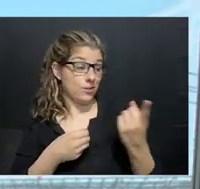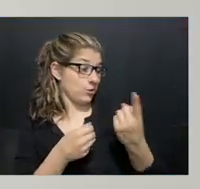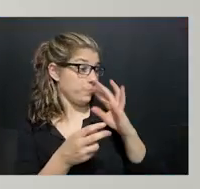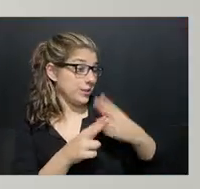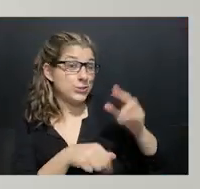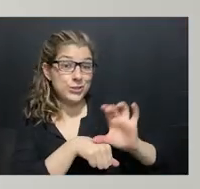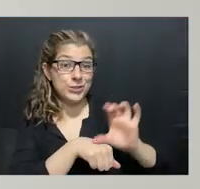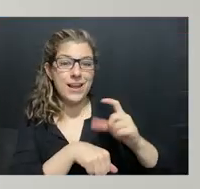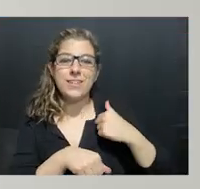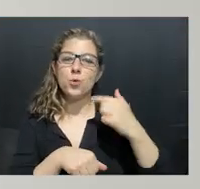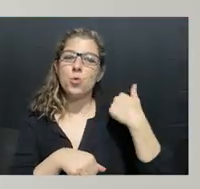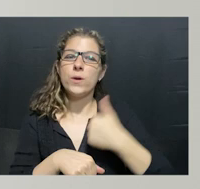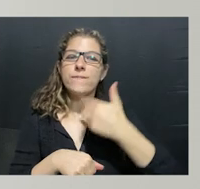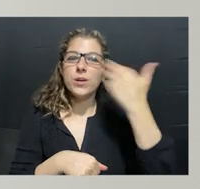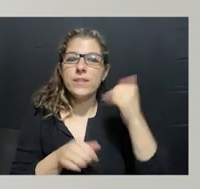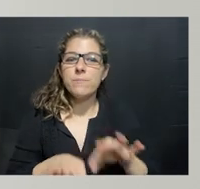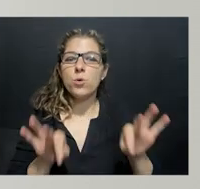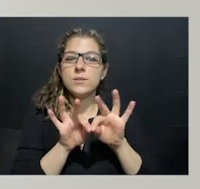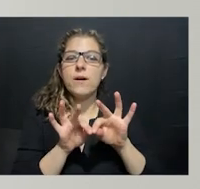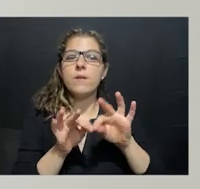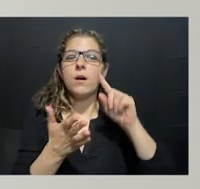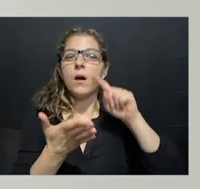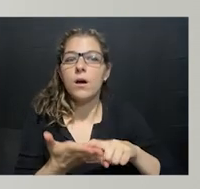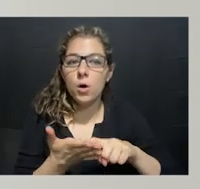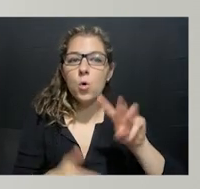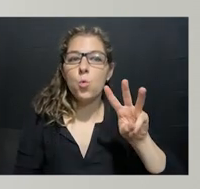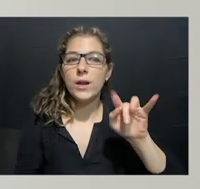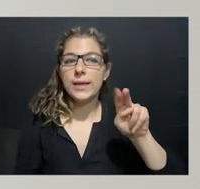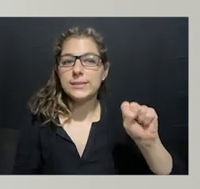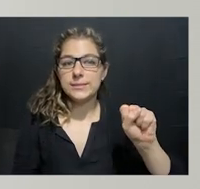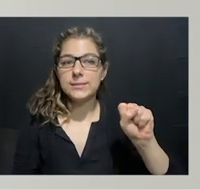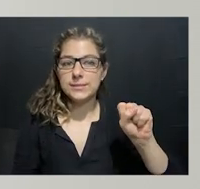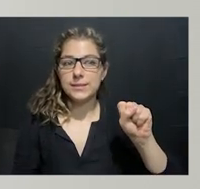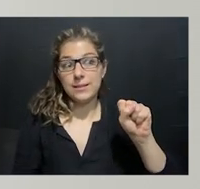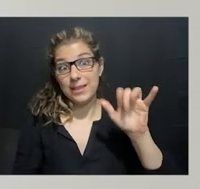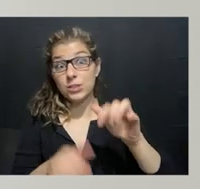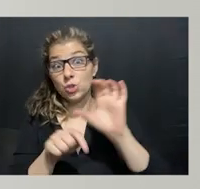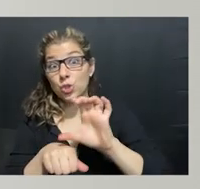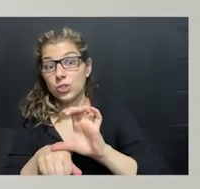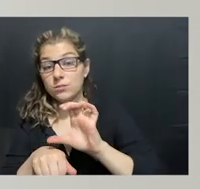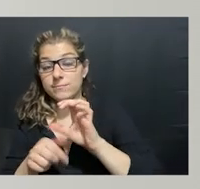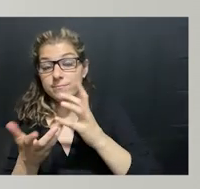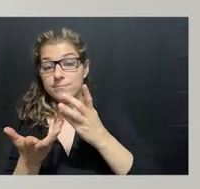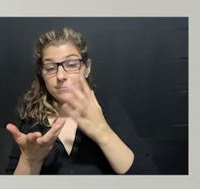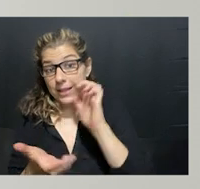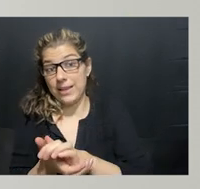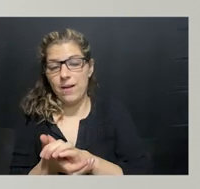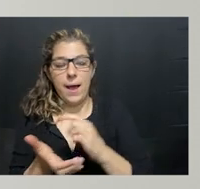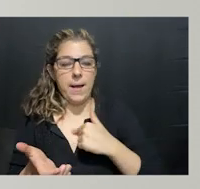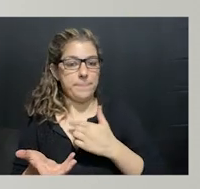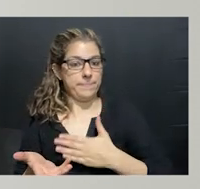I think sometimes we forget the importance of bearing witness, and I thought it was important to bear witness as well. I'm pleased that